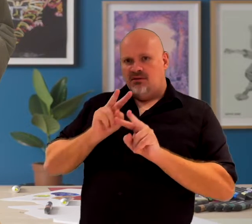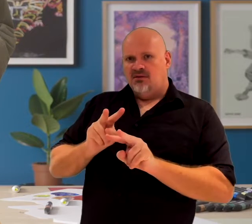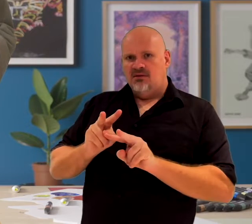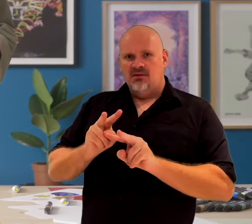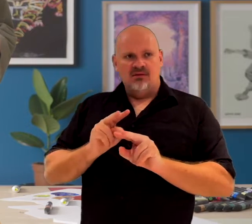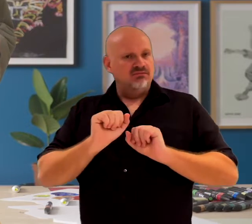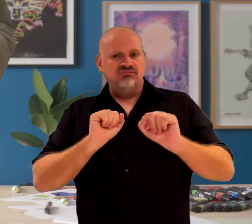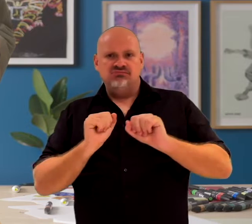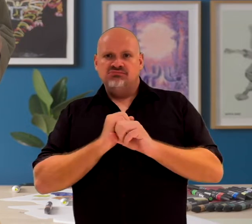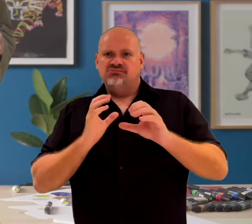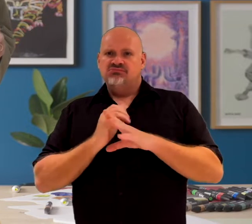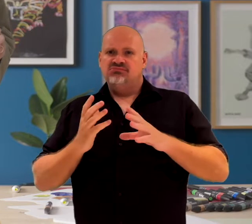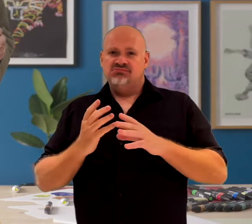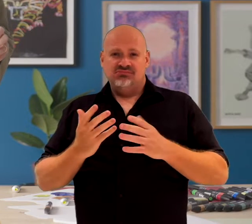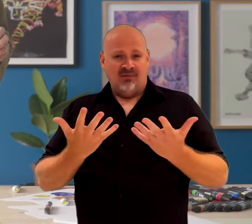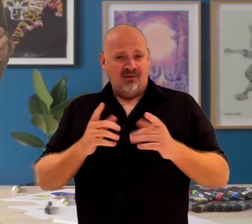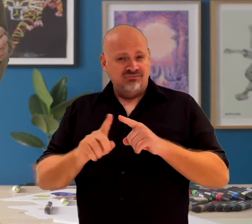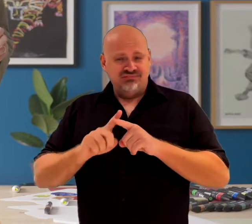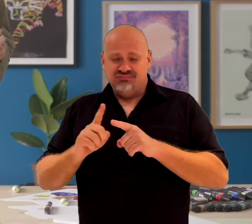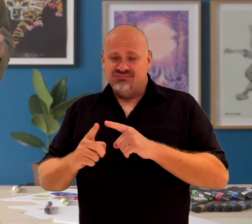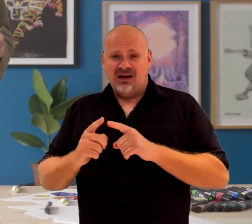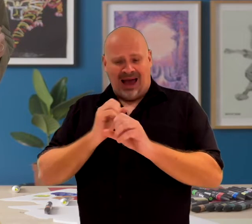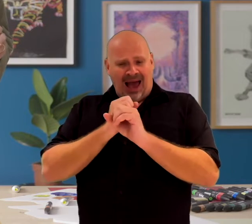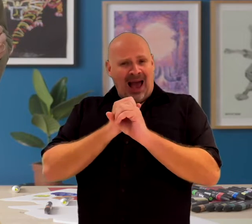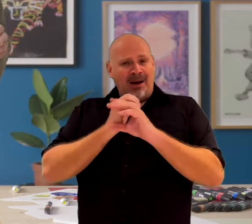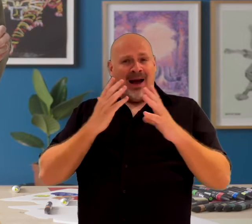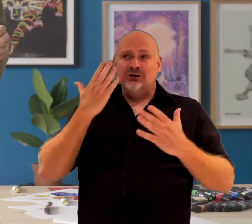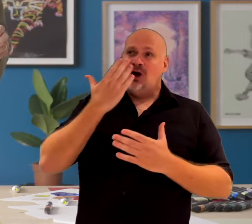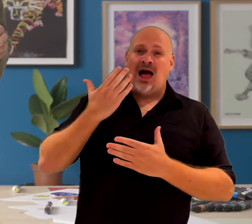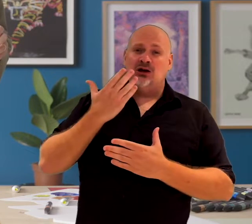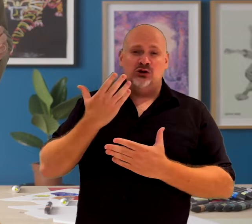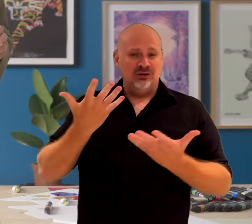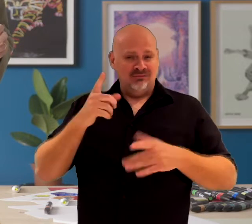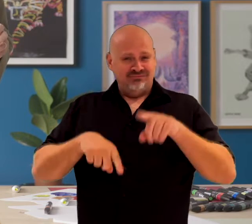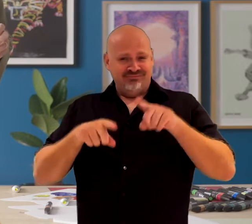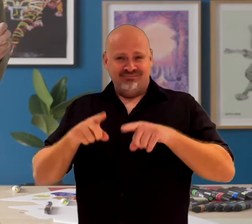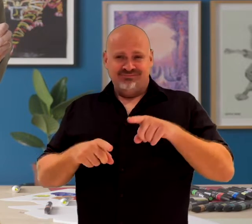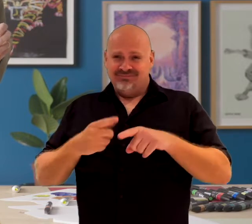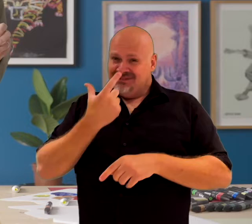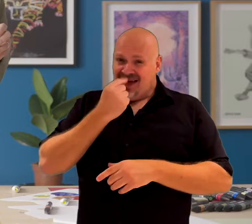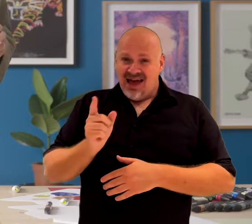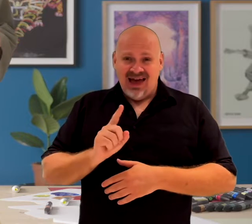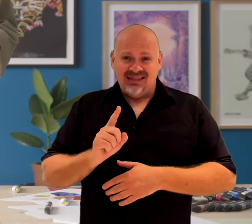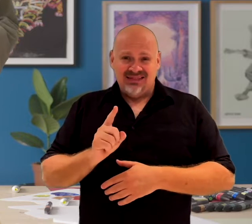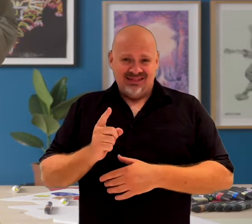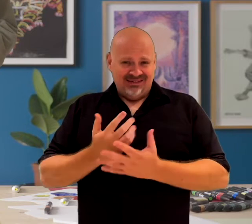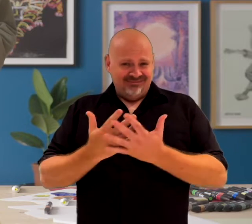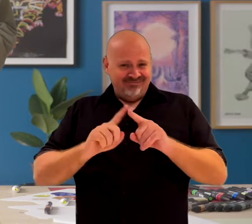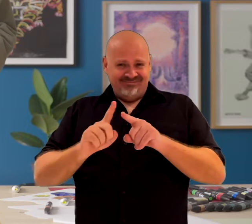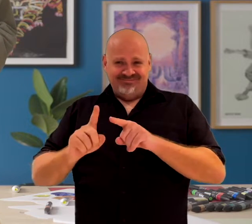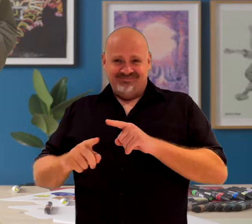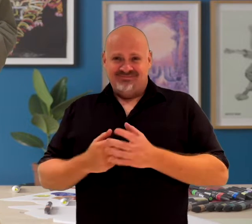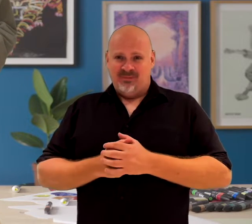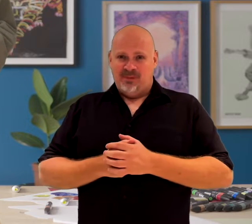are endless between what is the imagination and what the imagination can do and develop versus what some